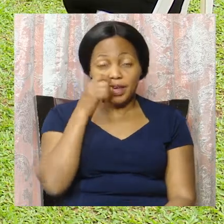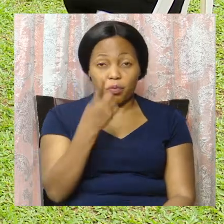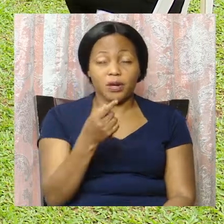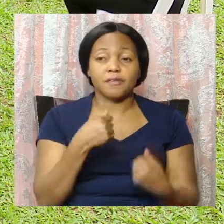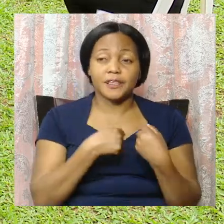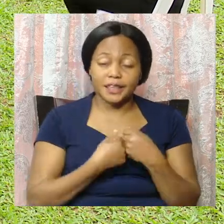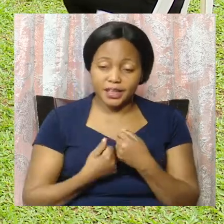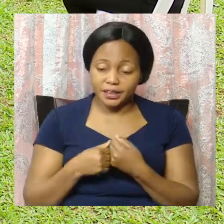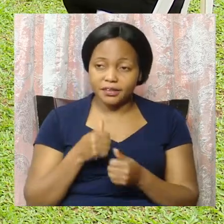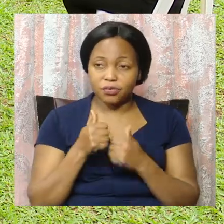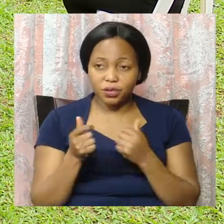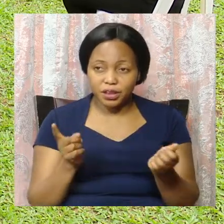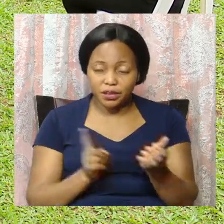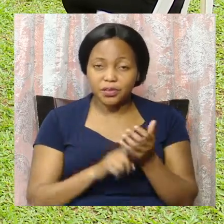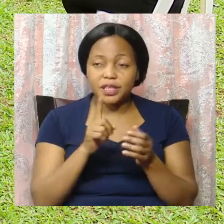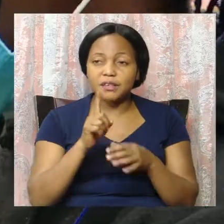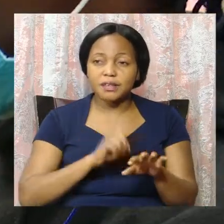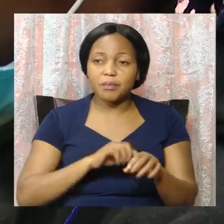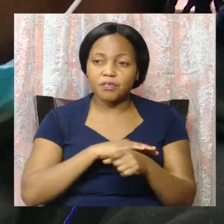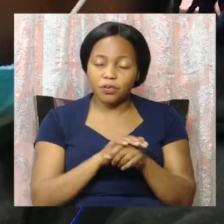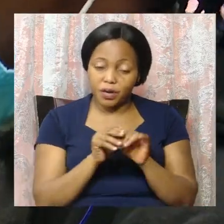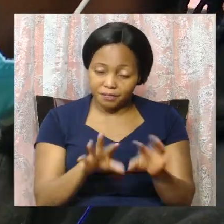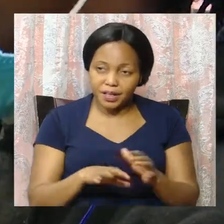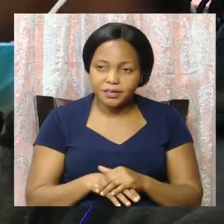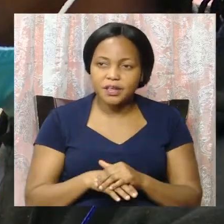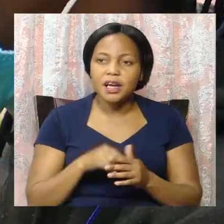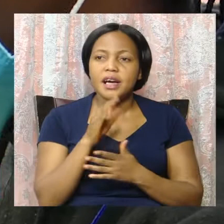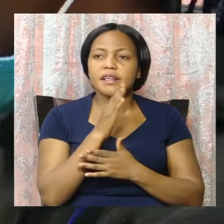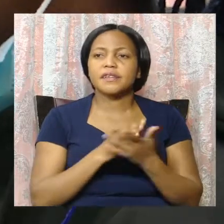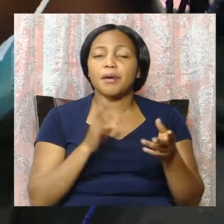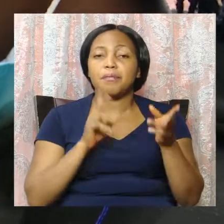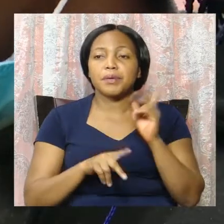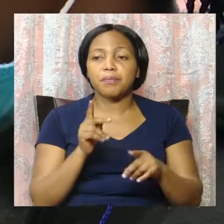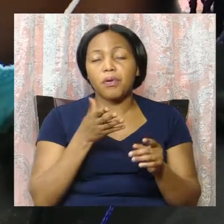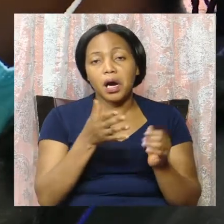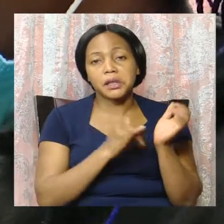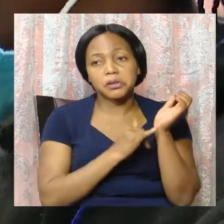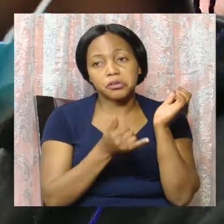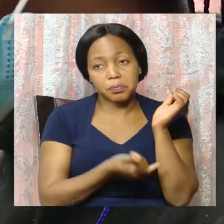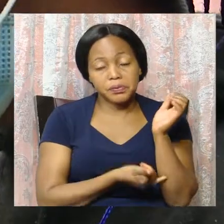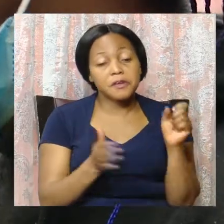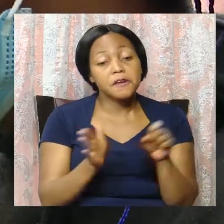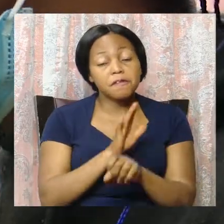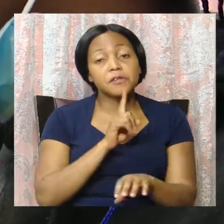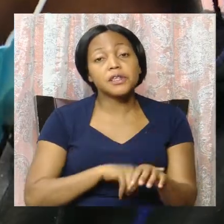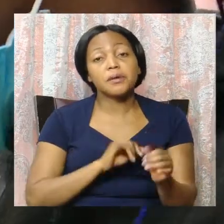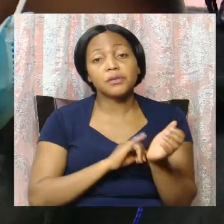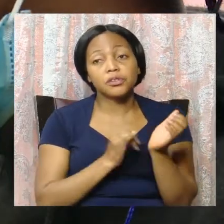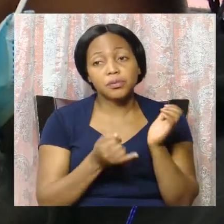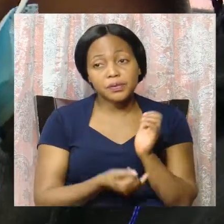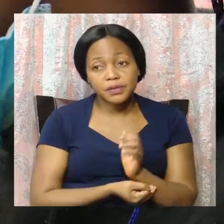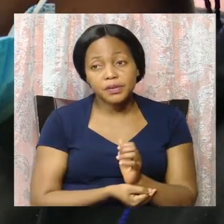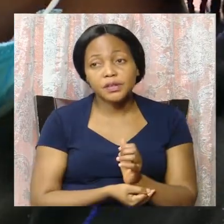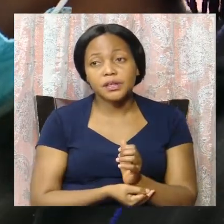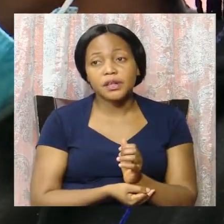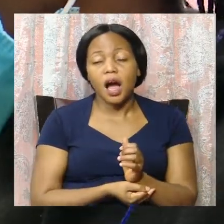I think one of the challenges that I faced during COVID, some people were having jobs, and these were full-time